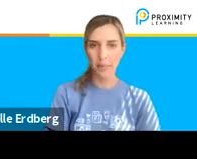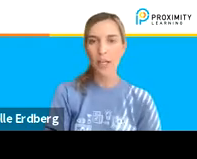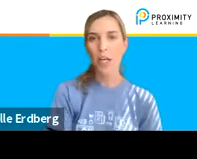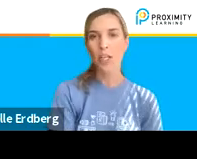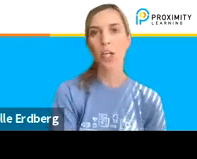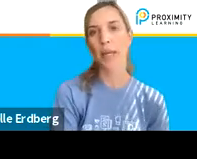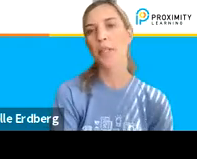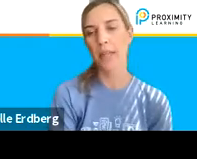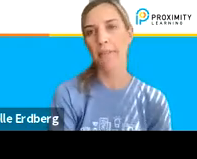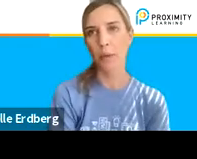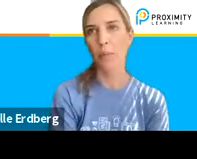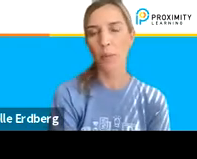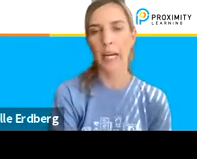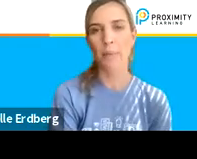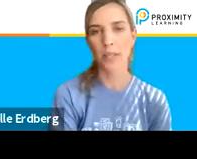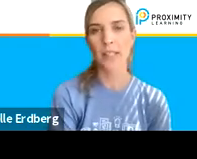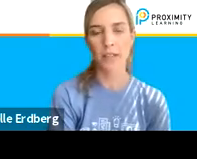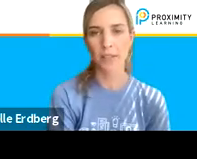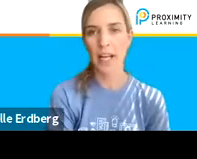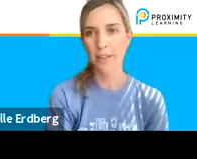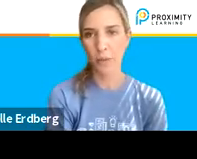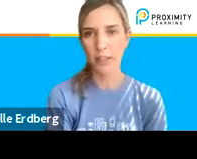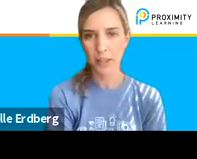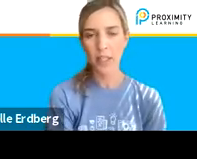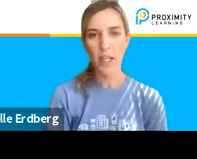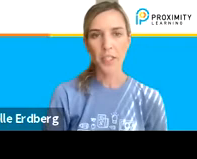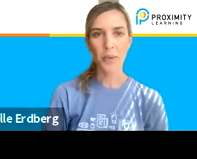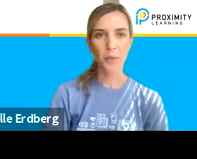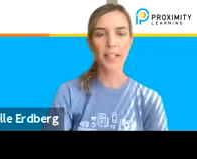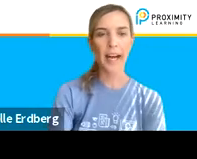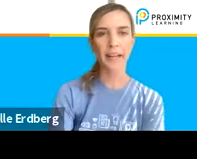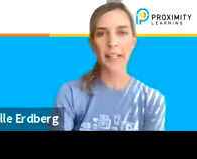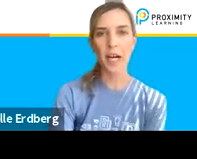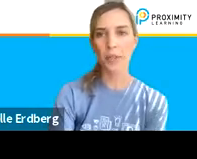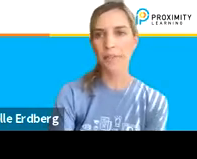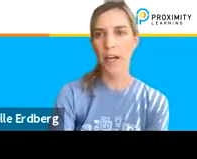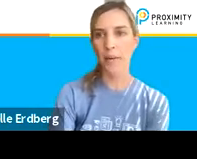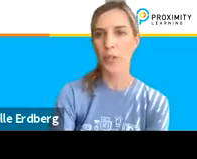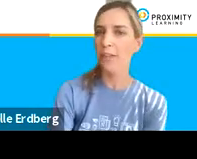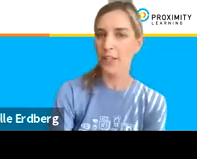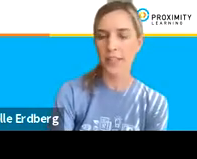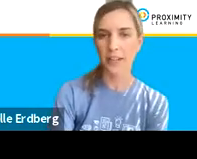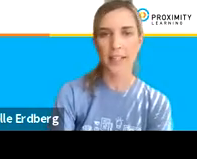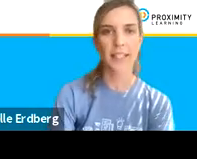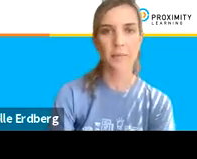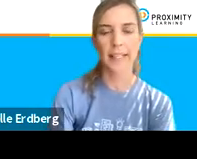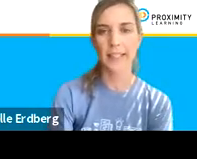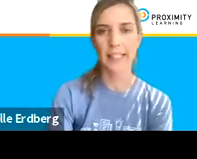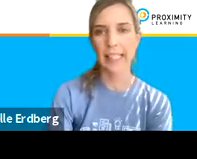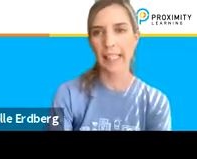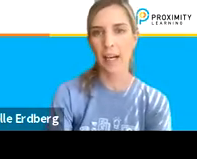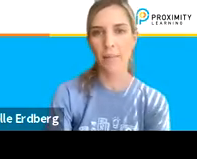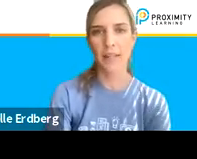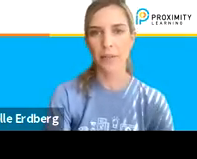solutions team, you'll be able to do that from your mobile app once this goes live as well. So we just wanted to highlight a couple of new features that you guys can expect